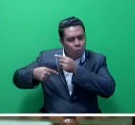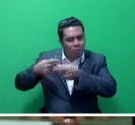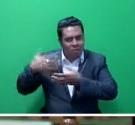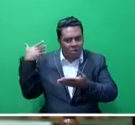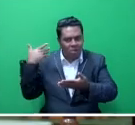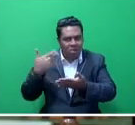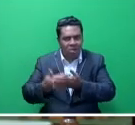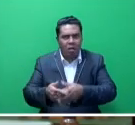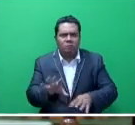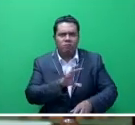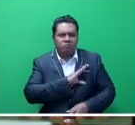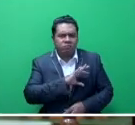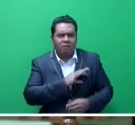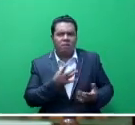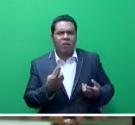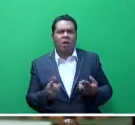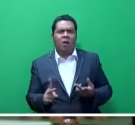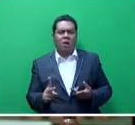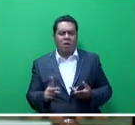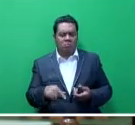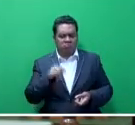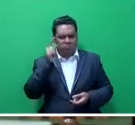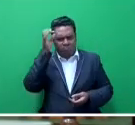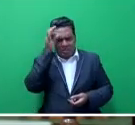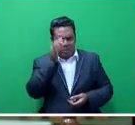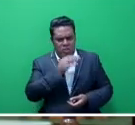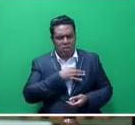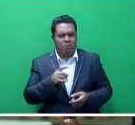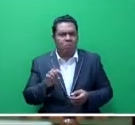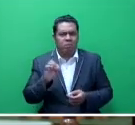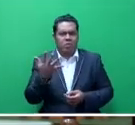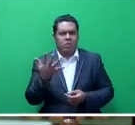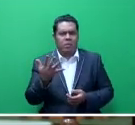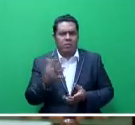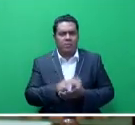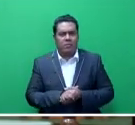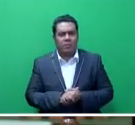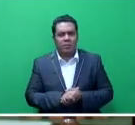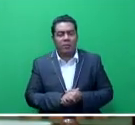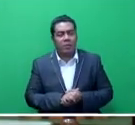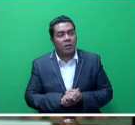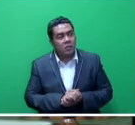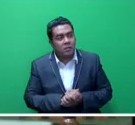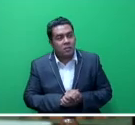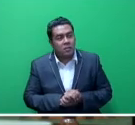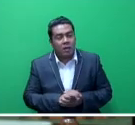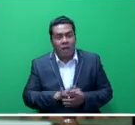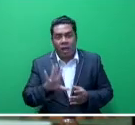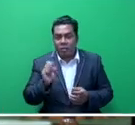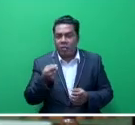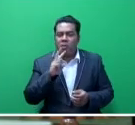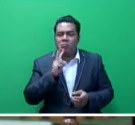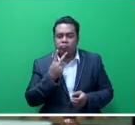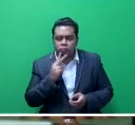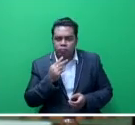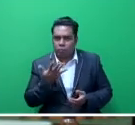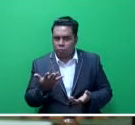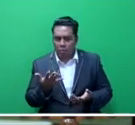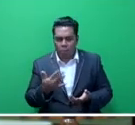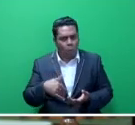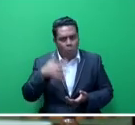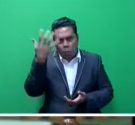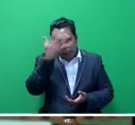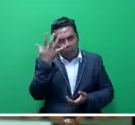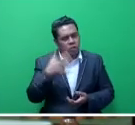unfounded fears, their superstitions, their politicking, and in some cases their deliberate lies threaten